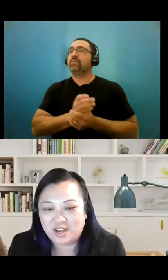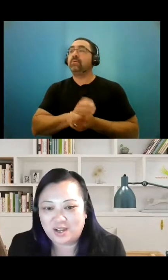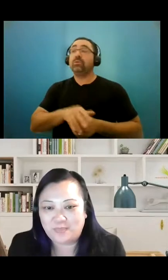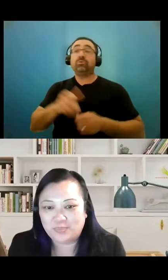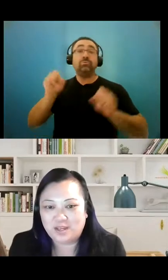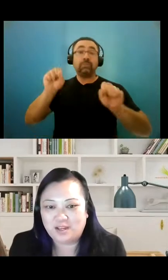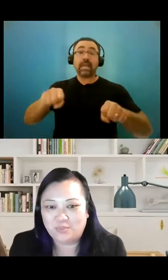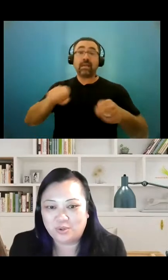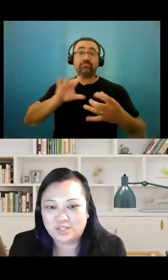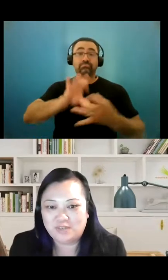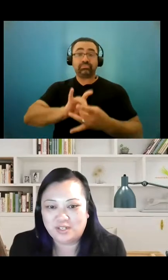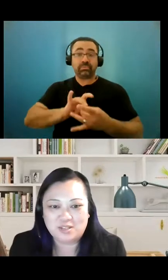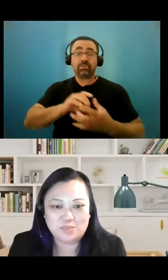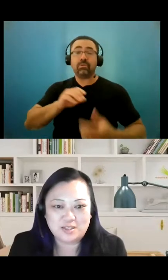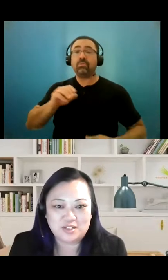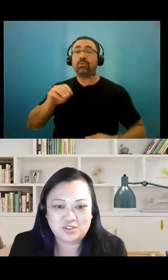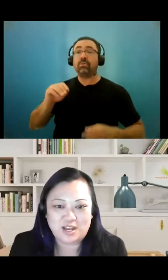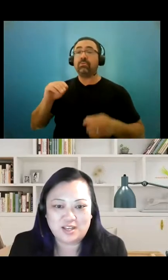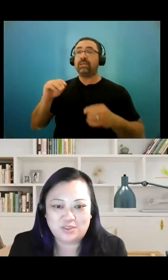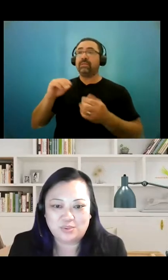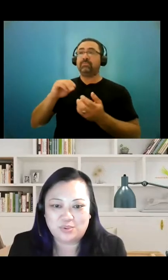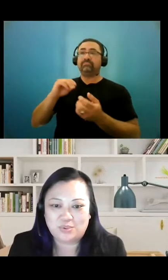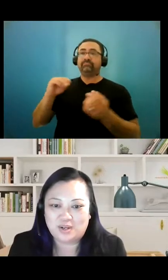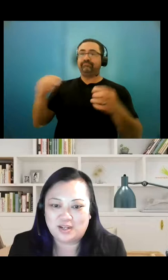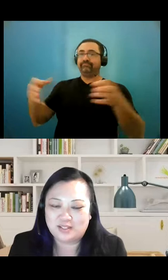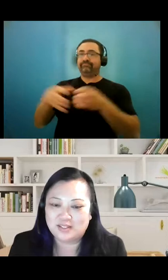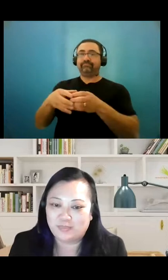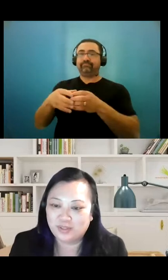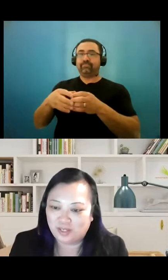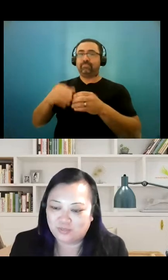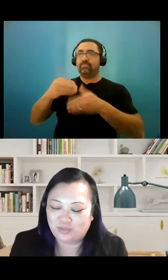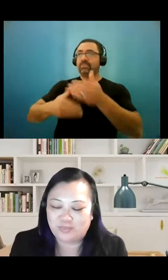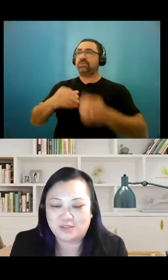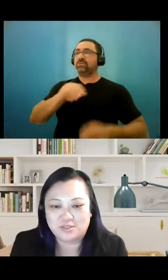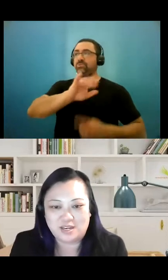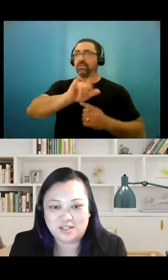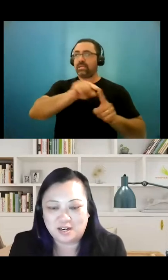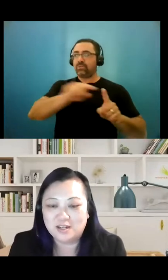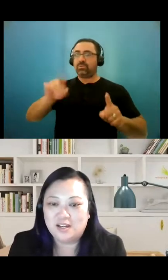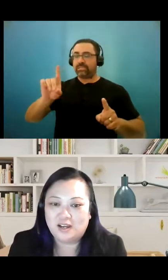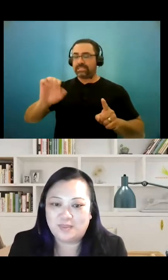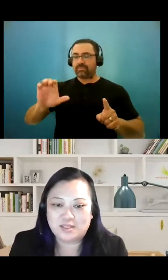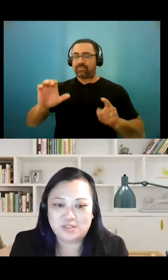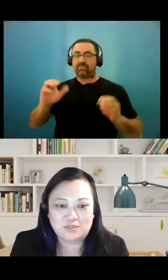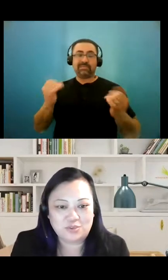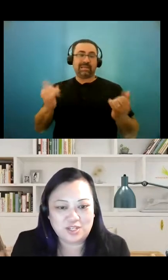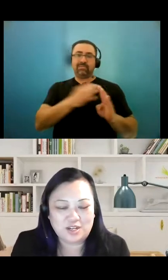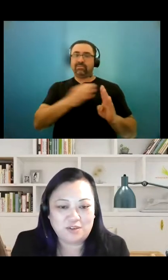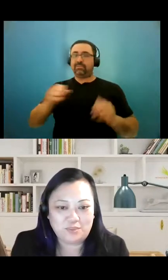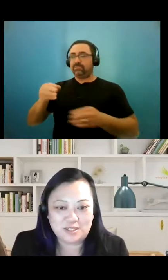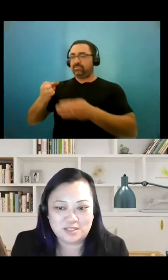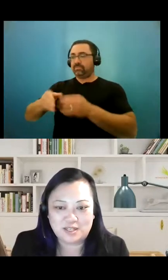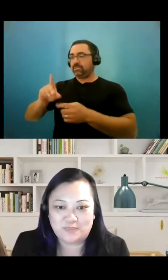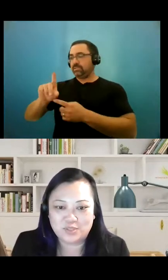engage. We're going to have an engagement process July through December, so from now till the end of the year. As I mentioned, the first